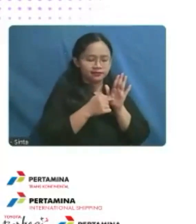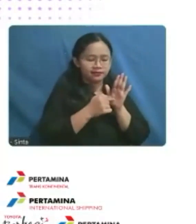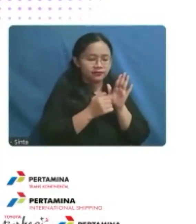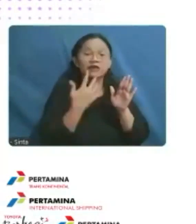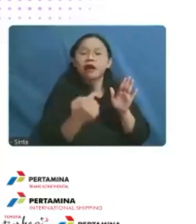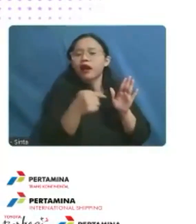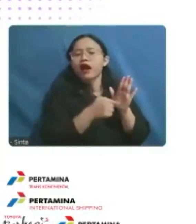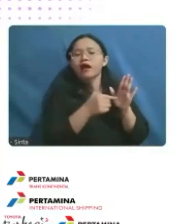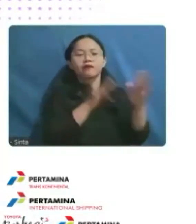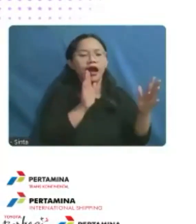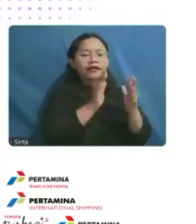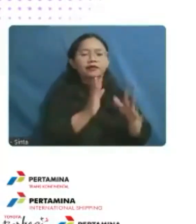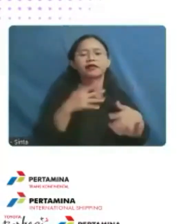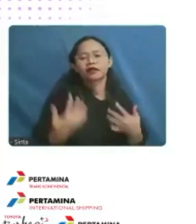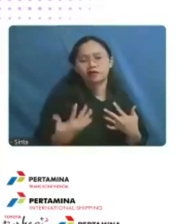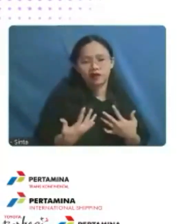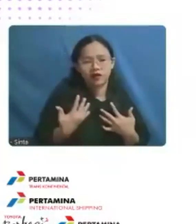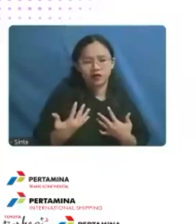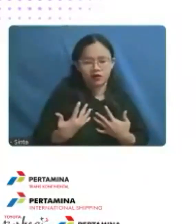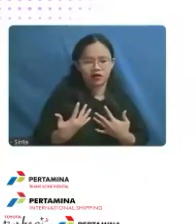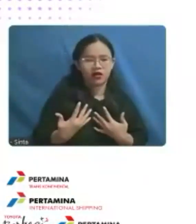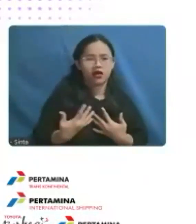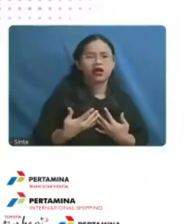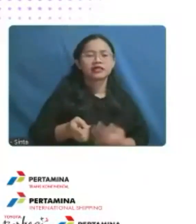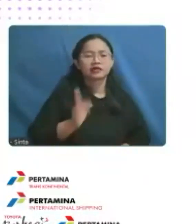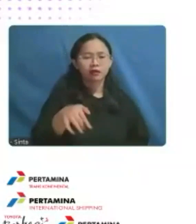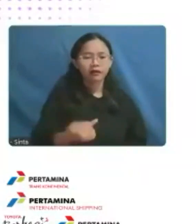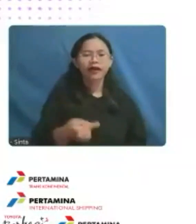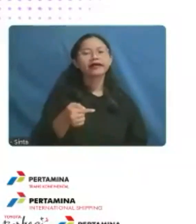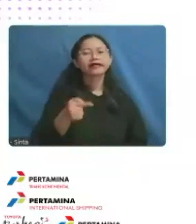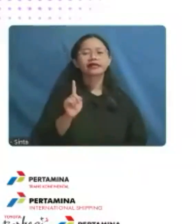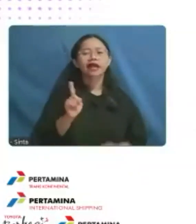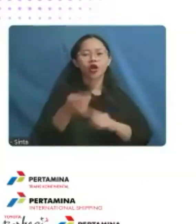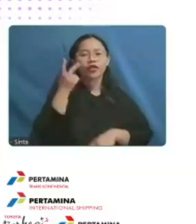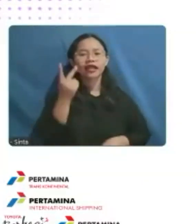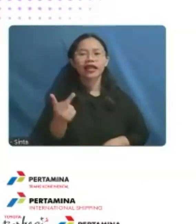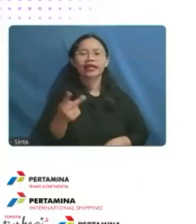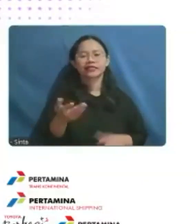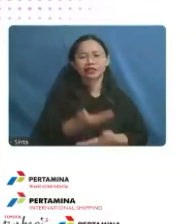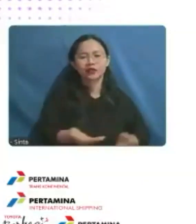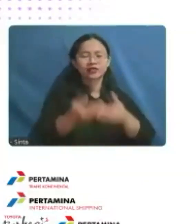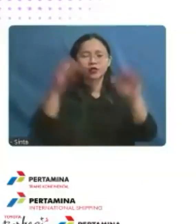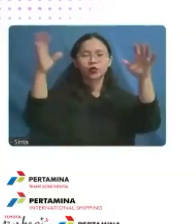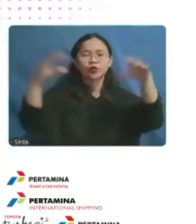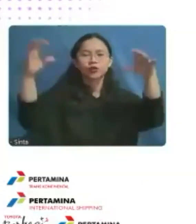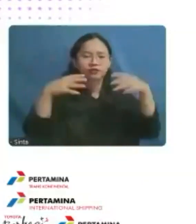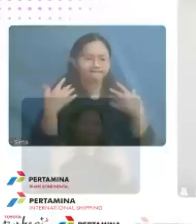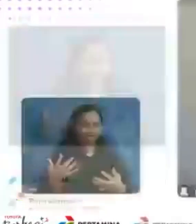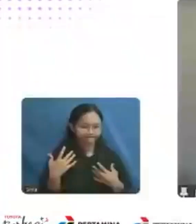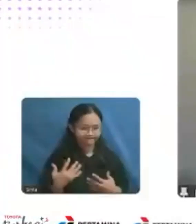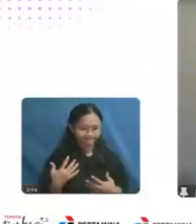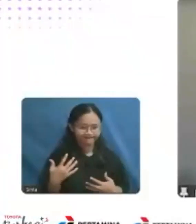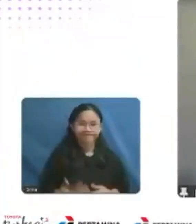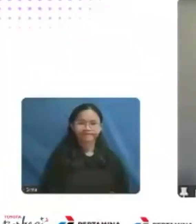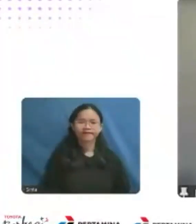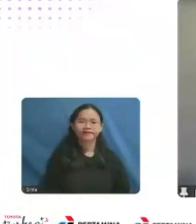here, Prof. Jalal. You should be proud of it. I think that. Okay, Prof. Jalal, if you want to answer,